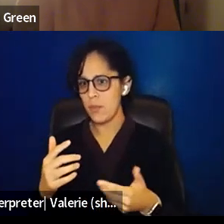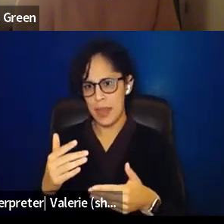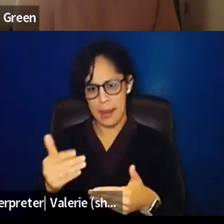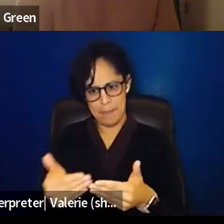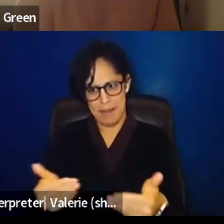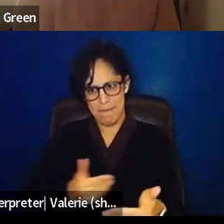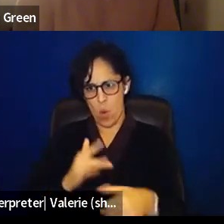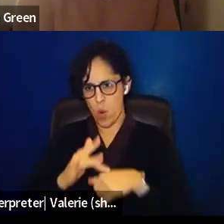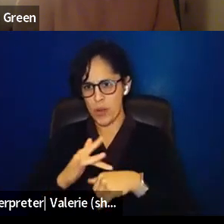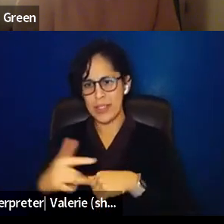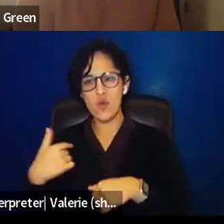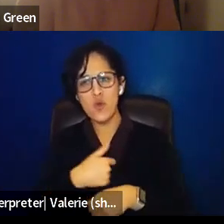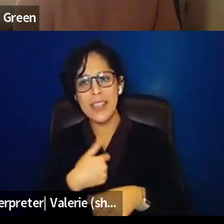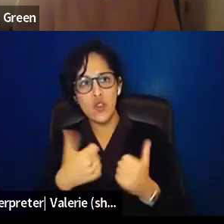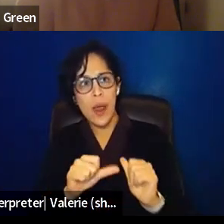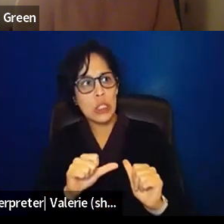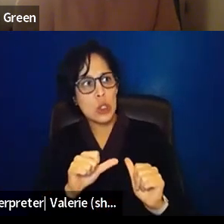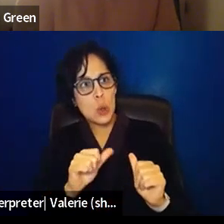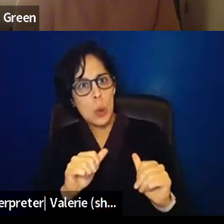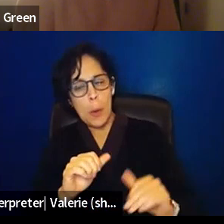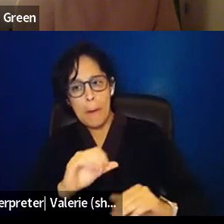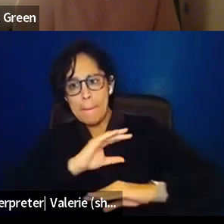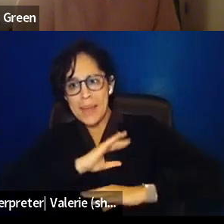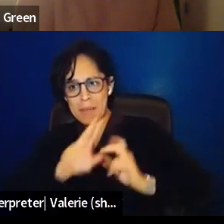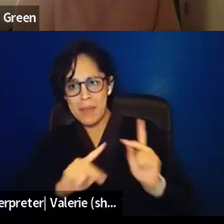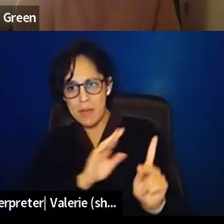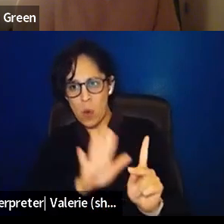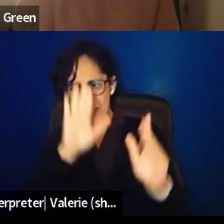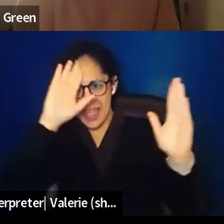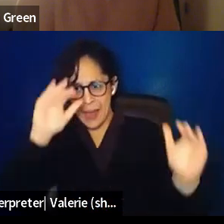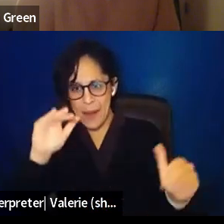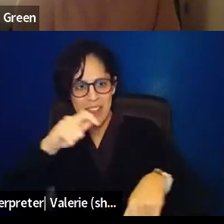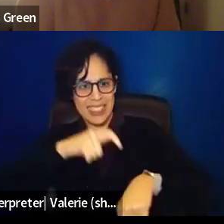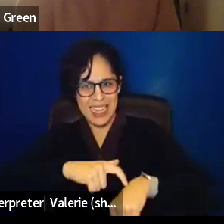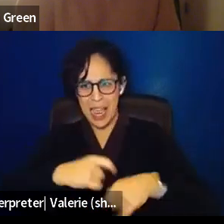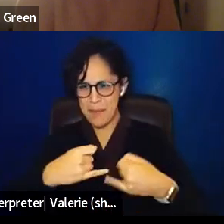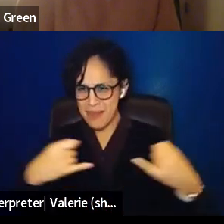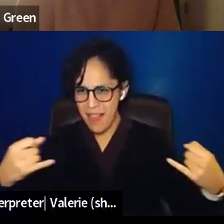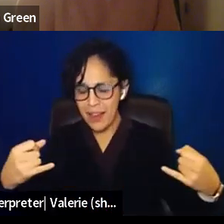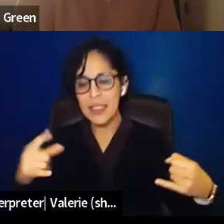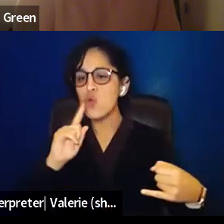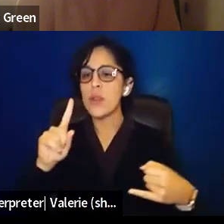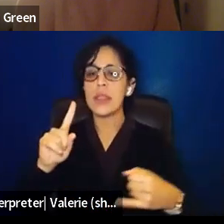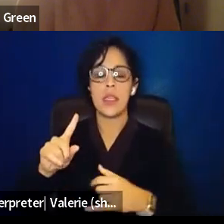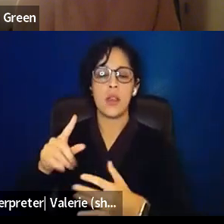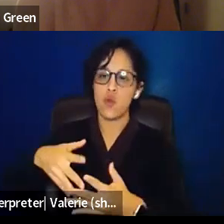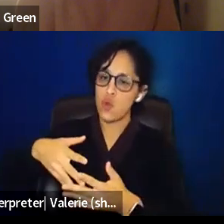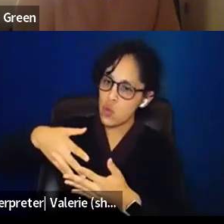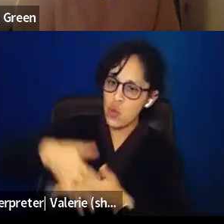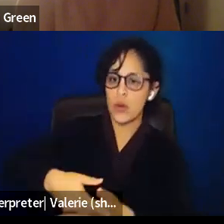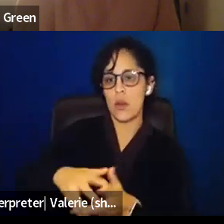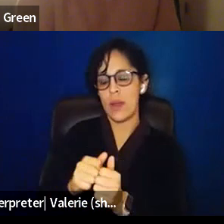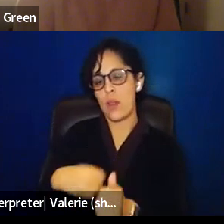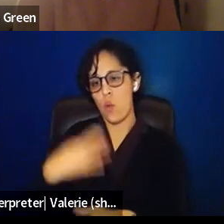meet people's expectations of a timeline that feels very rooted in white supremacy. And we were very